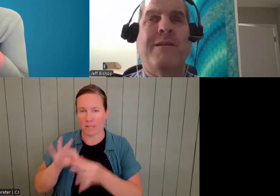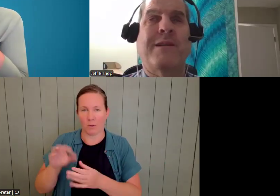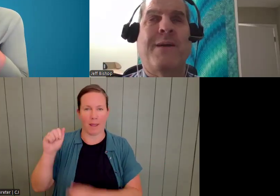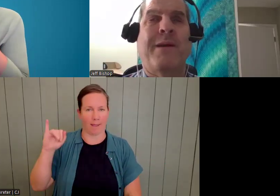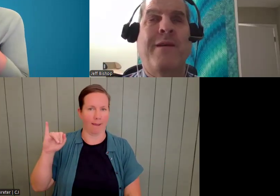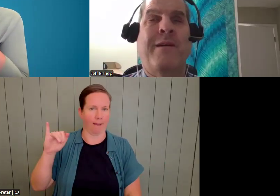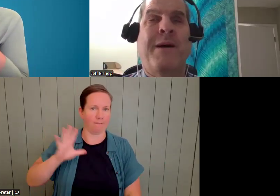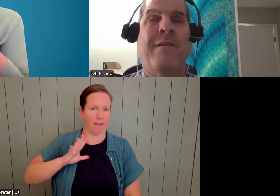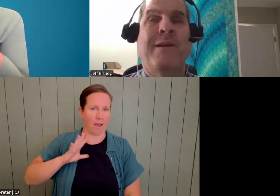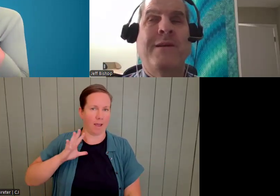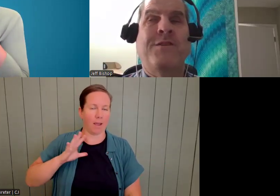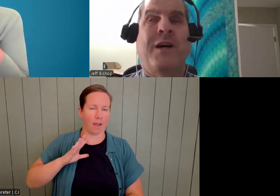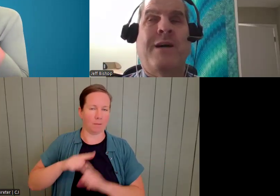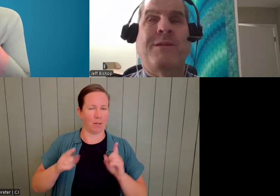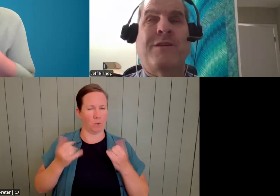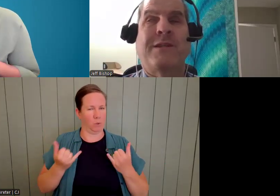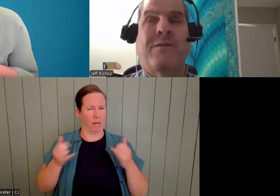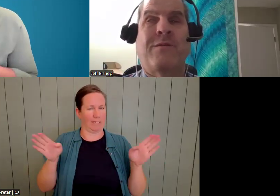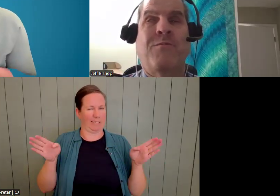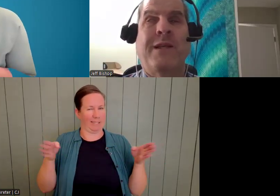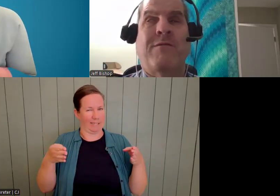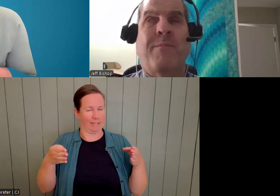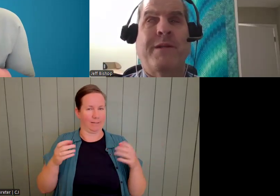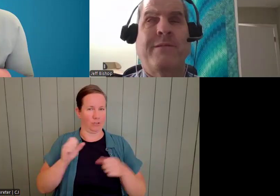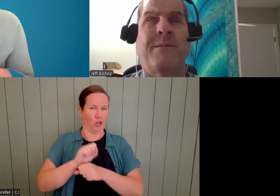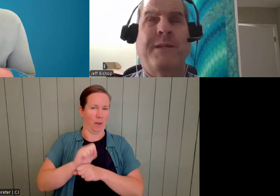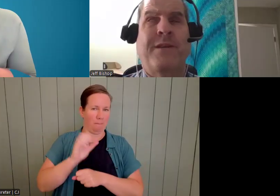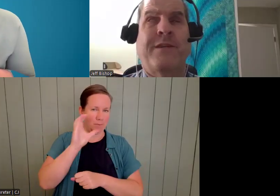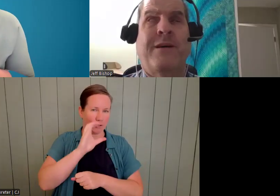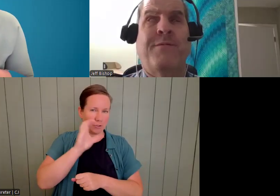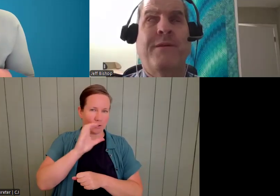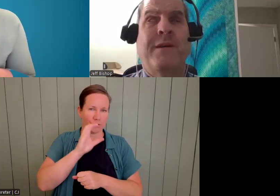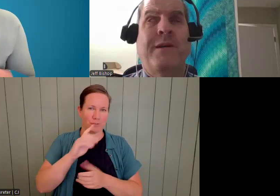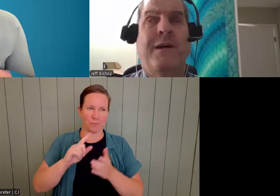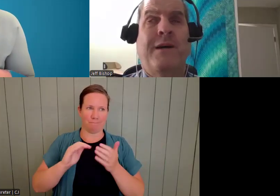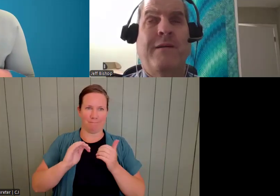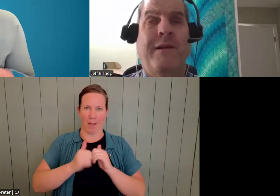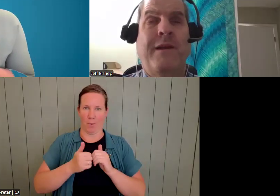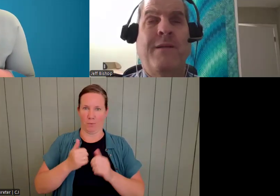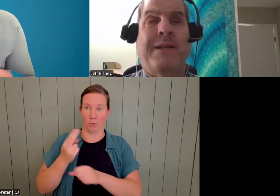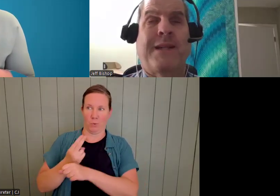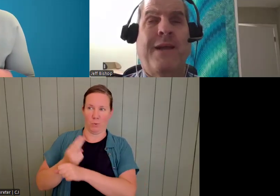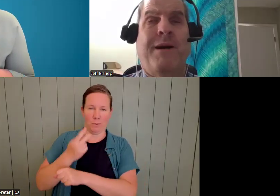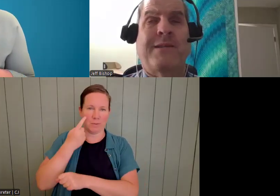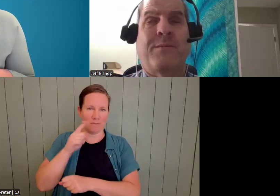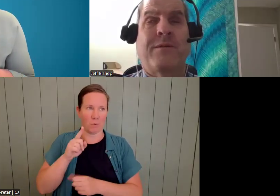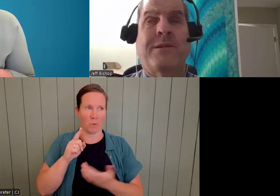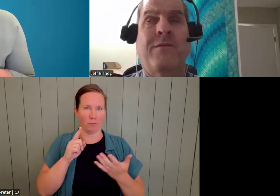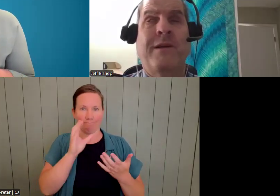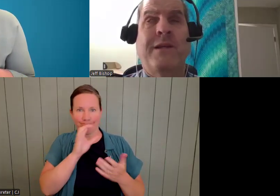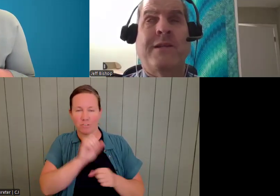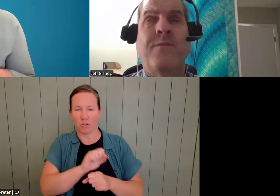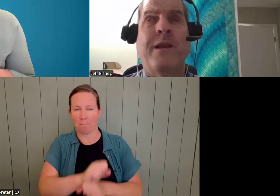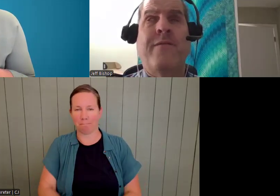keep it to the topic here about job searches or ways to represent yourself in the best light possible.